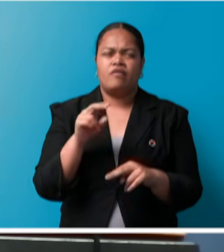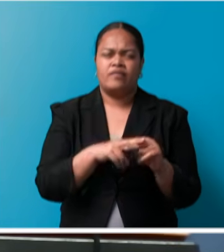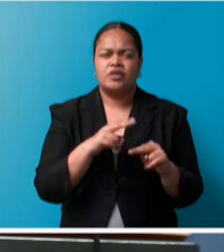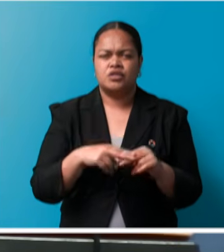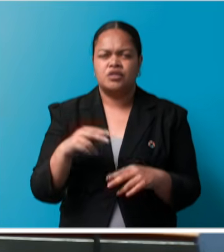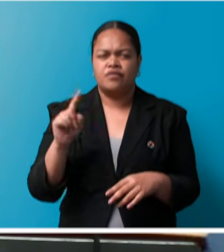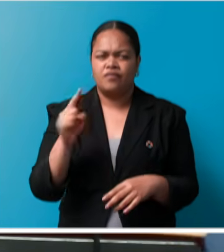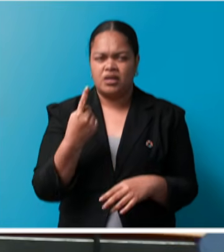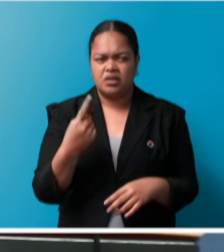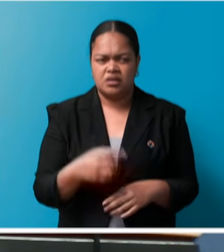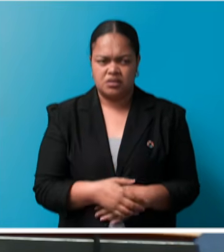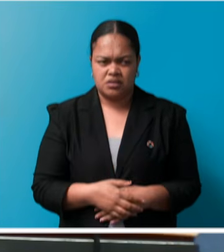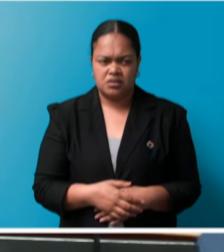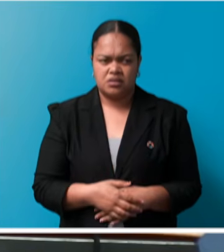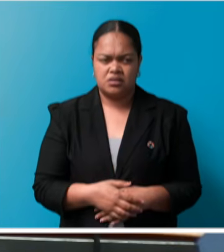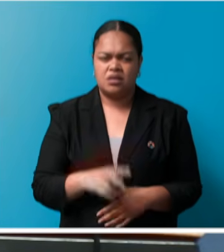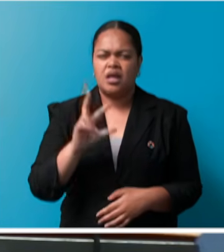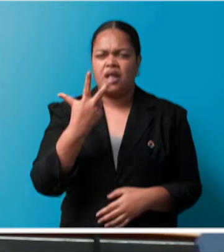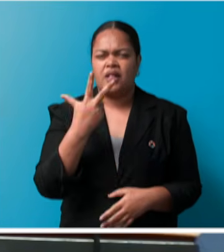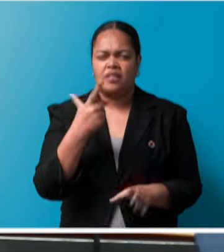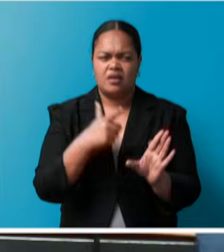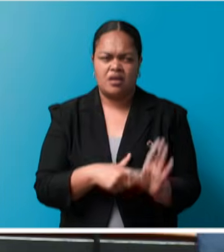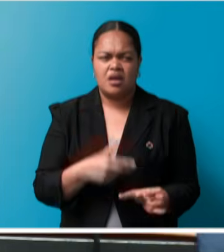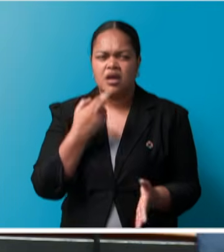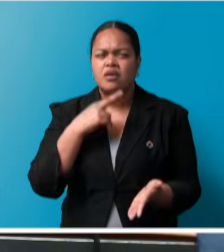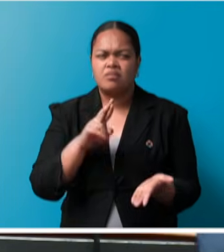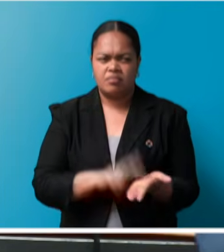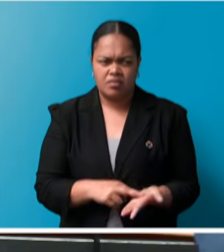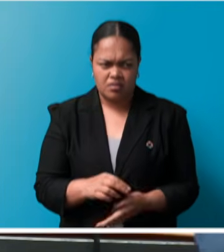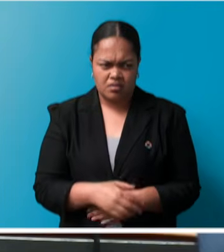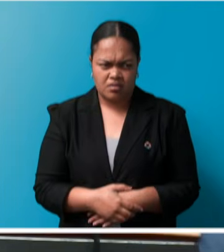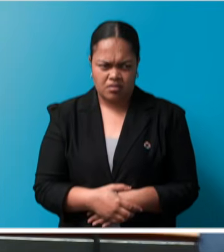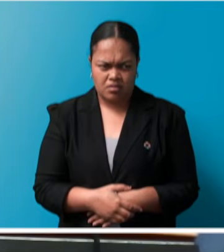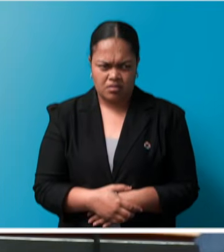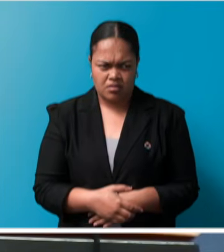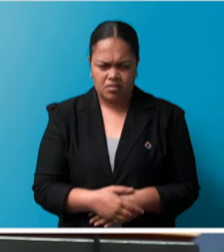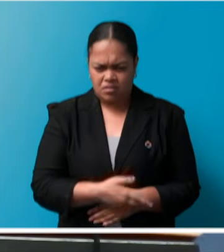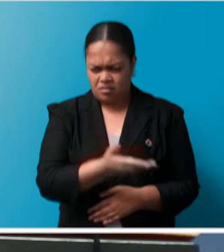report never came out. And you are now touring around the whole country,